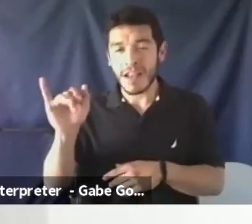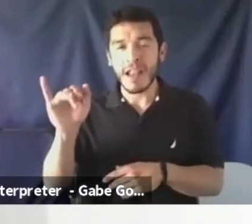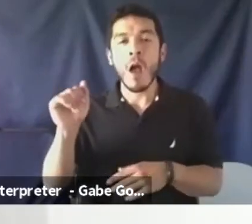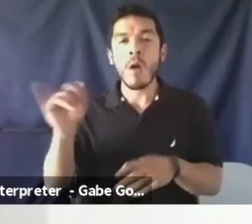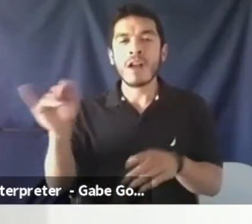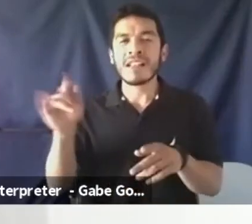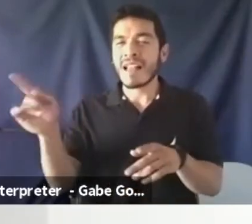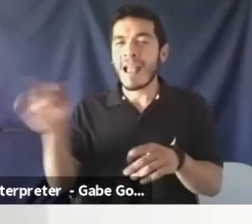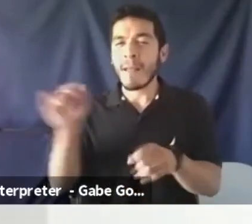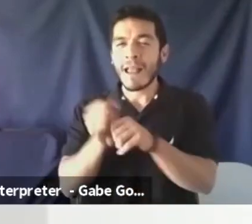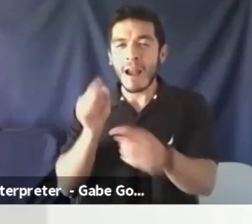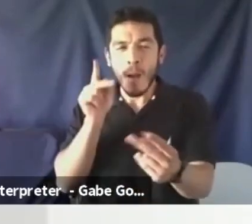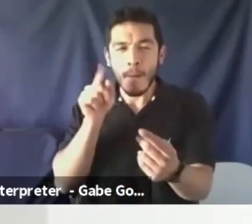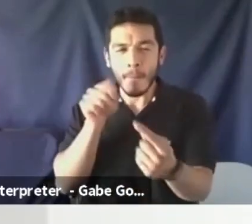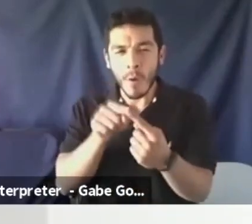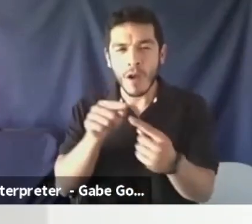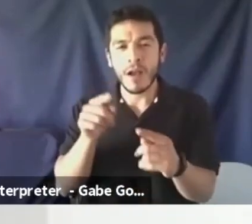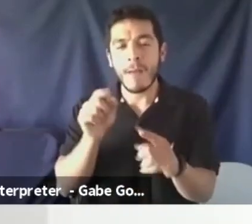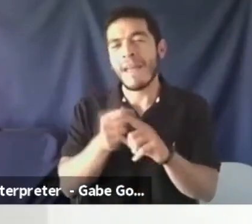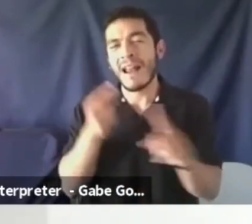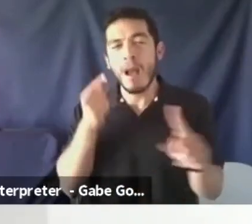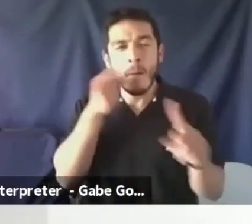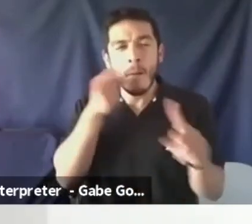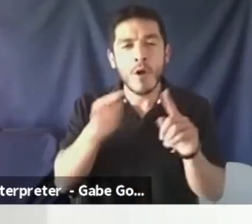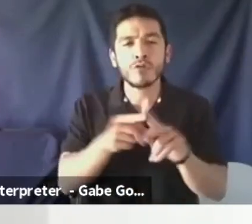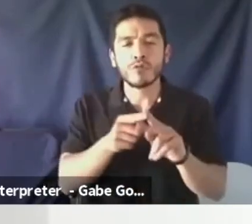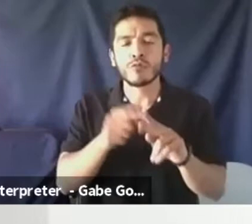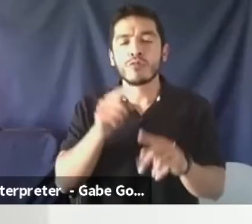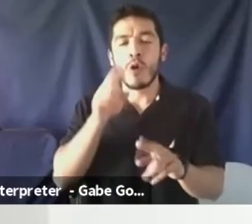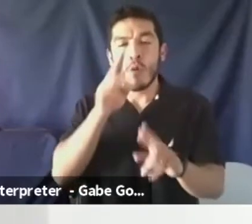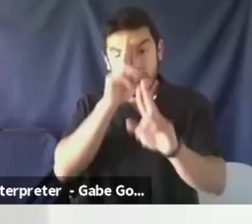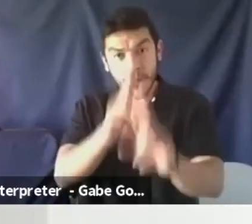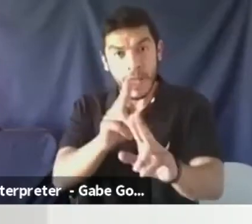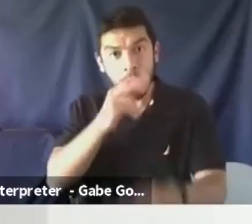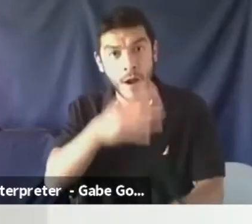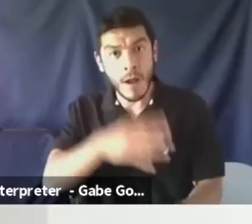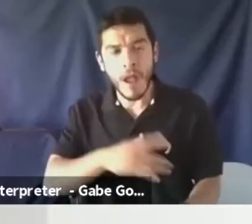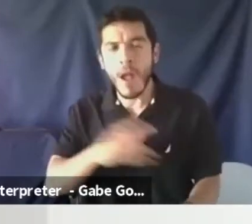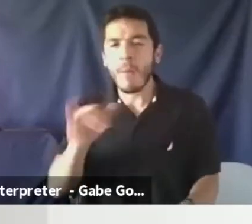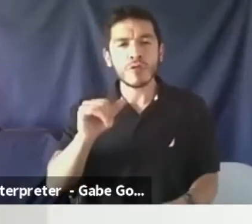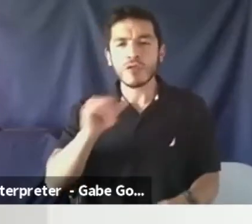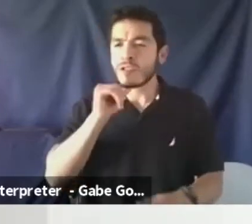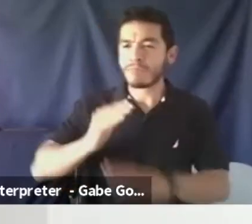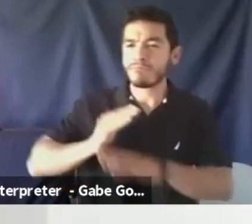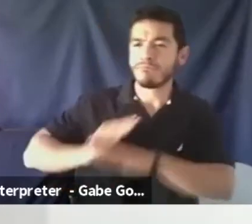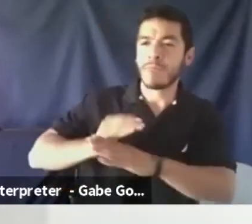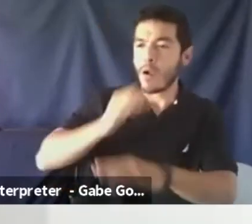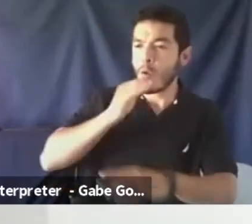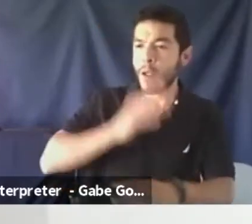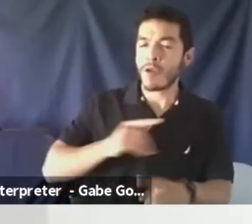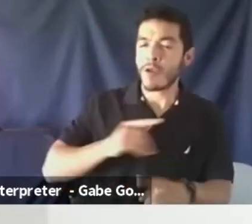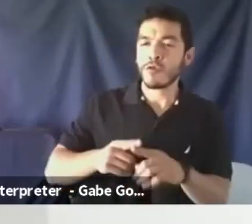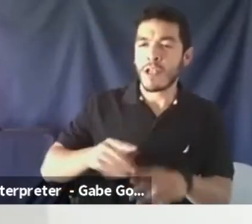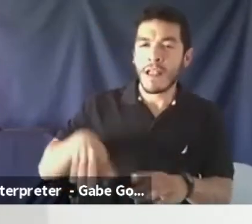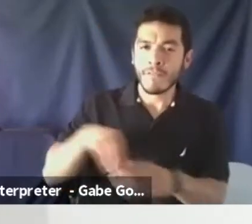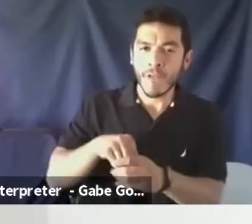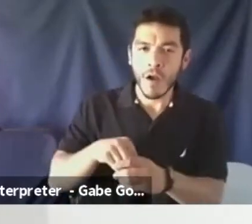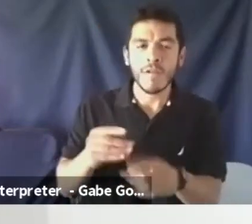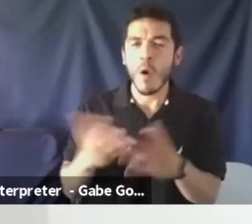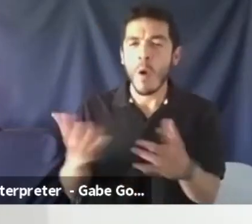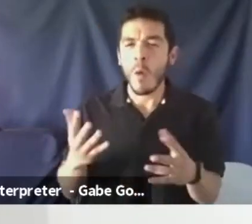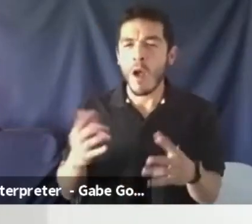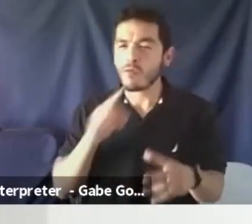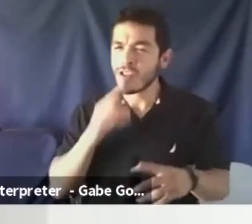was also not a barrier or a restriction to your involvement, or to what form